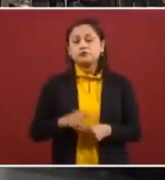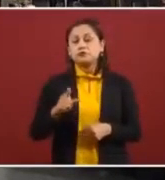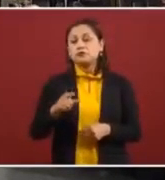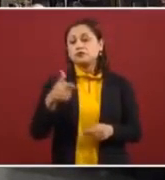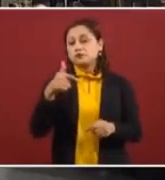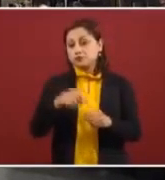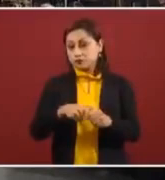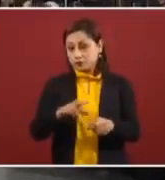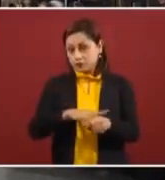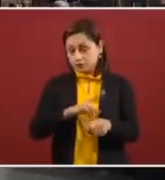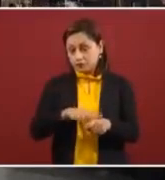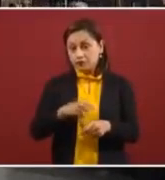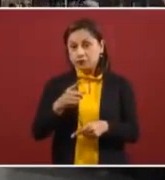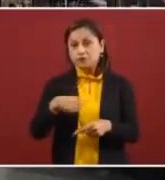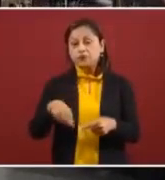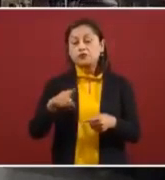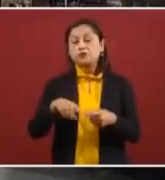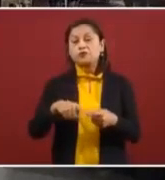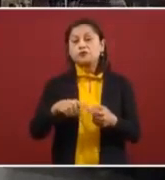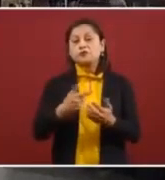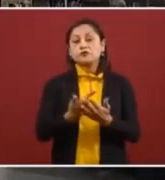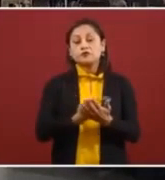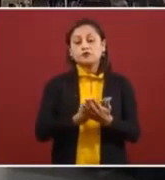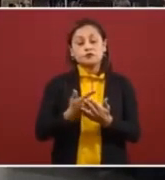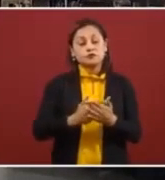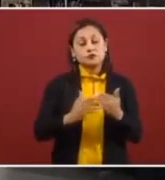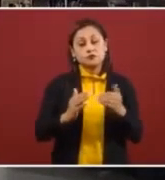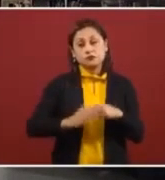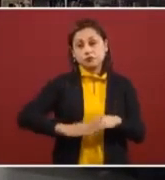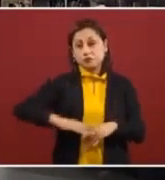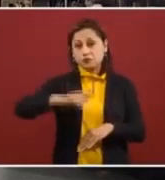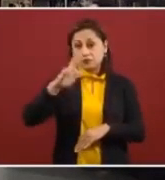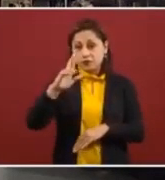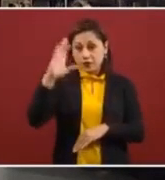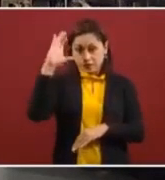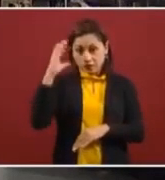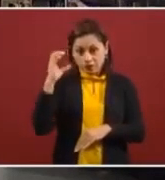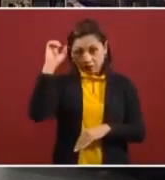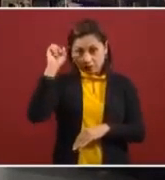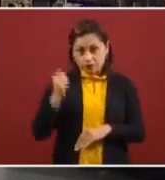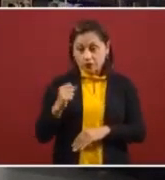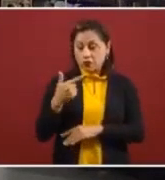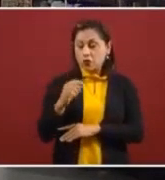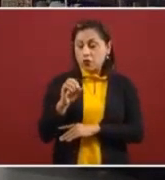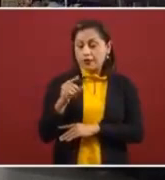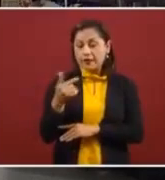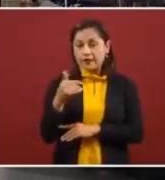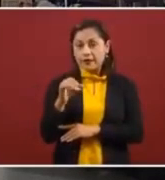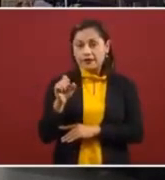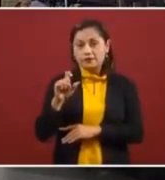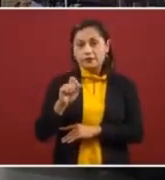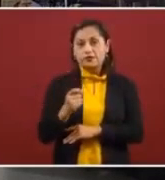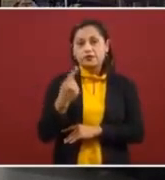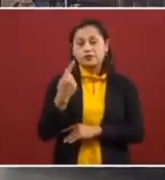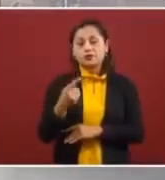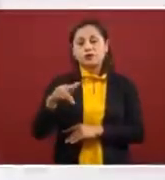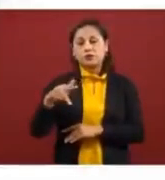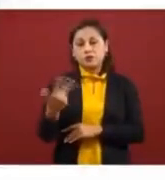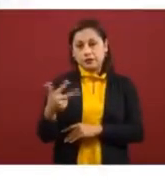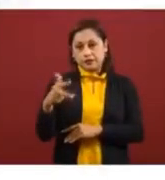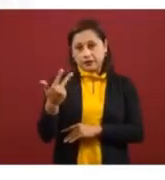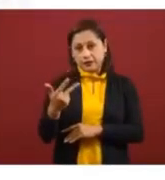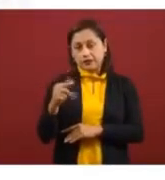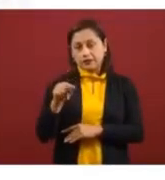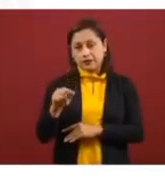The regular gas, the highest margin is 21,